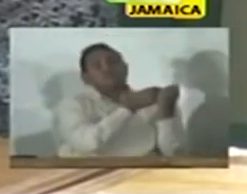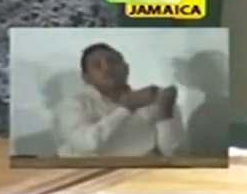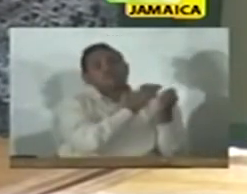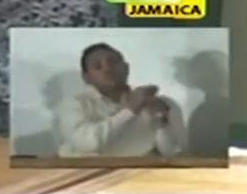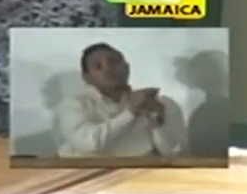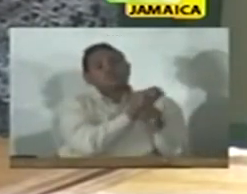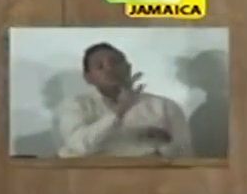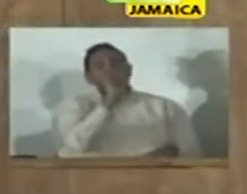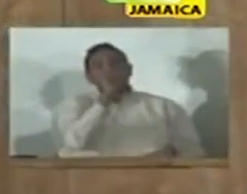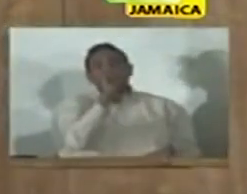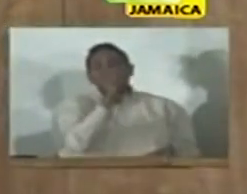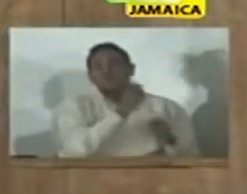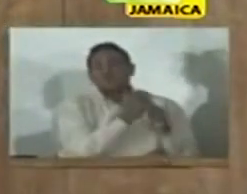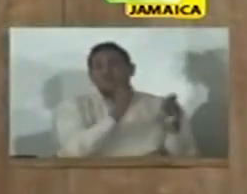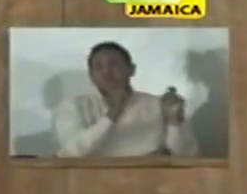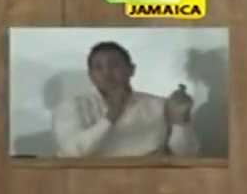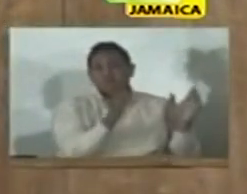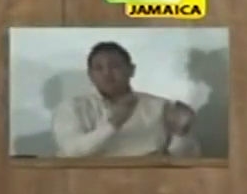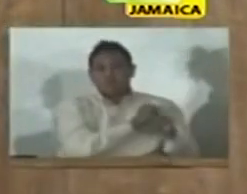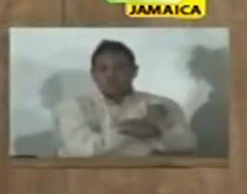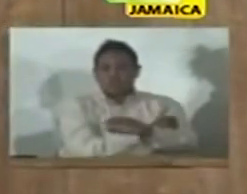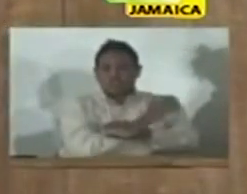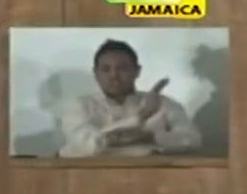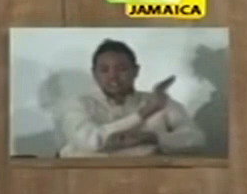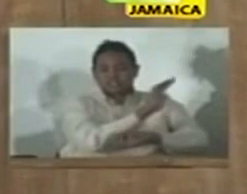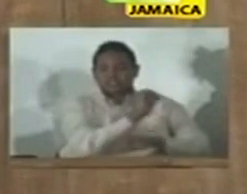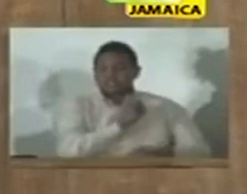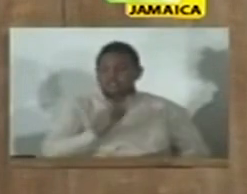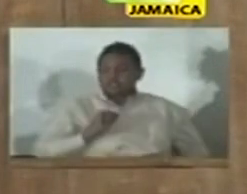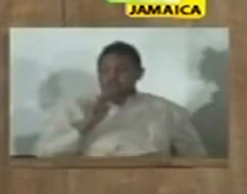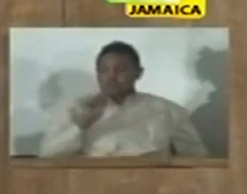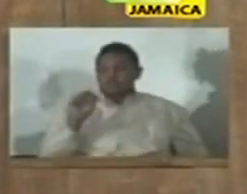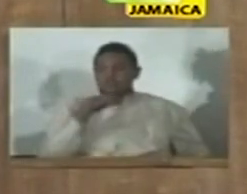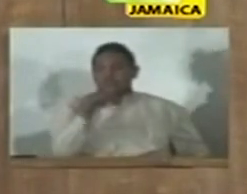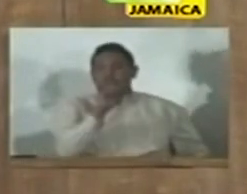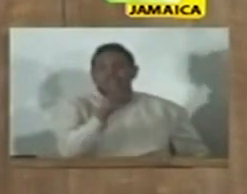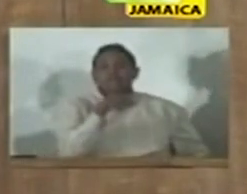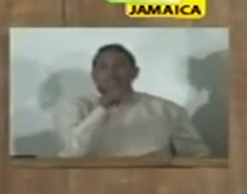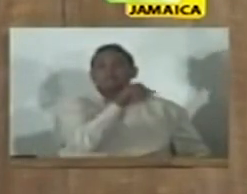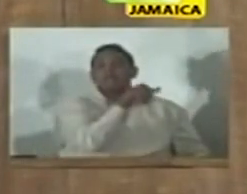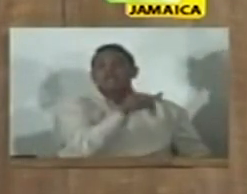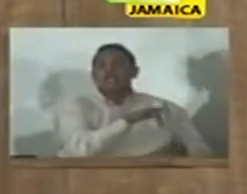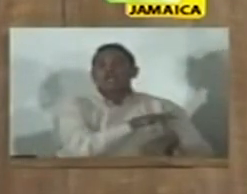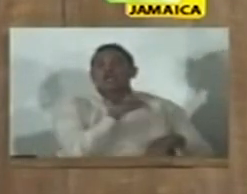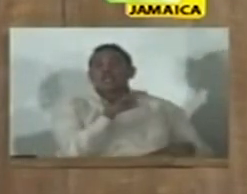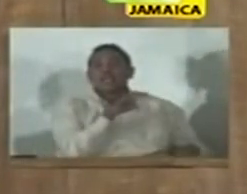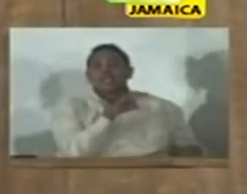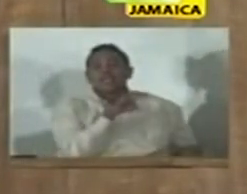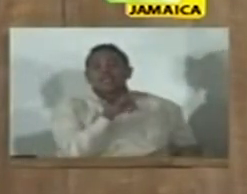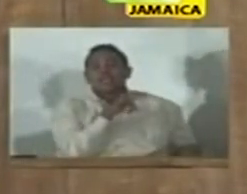Waste Management Authority, Senator Williams, so that they can be paid early?